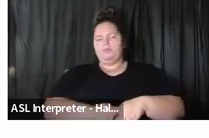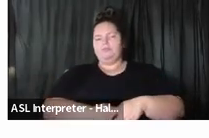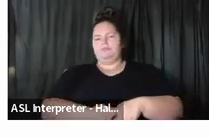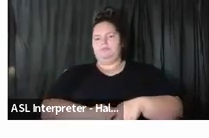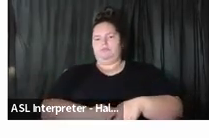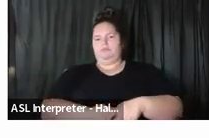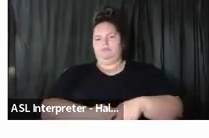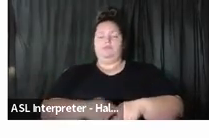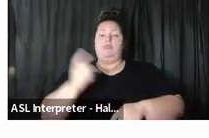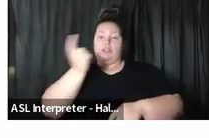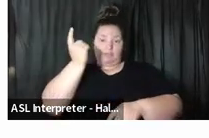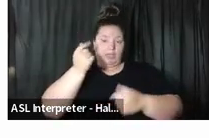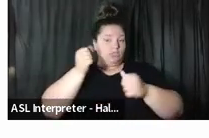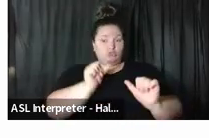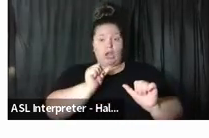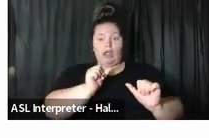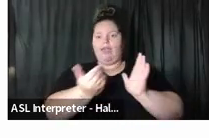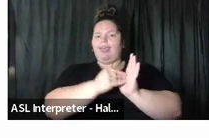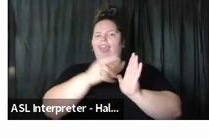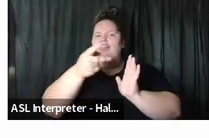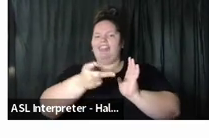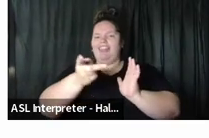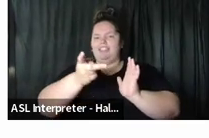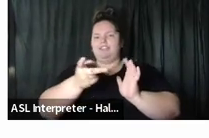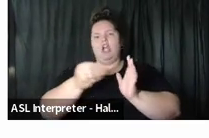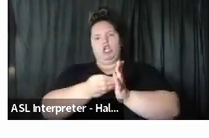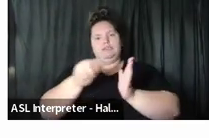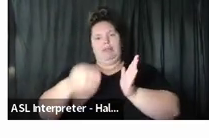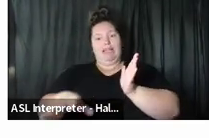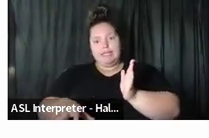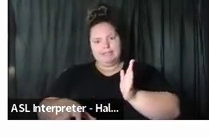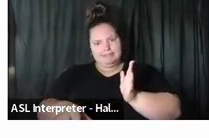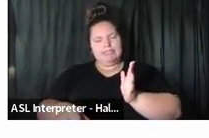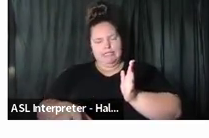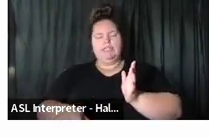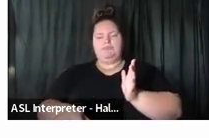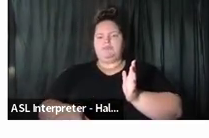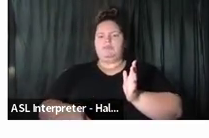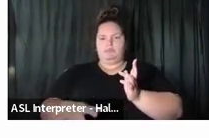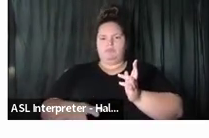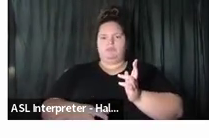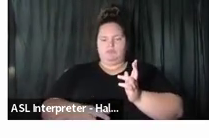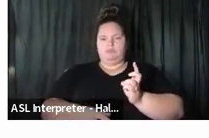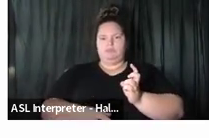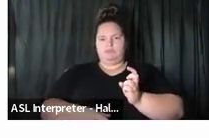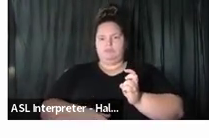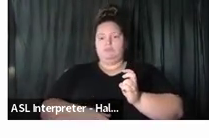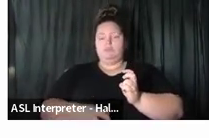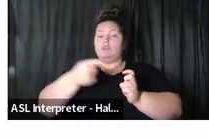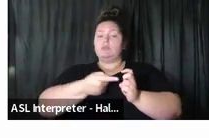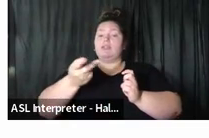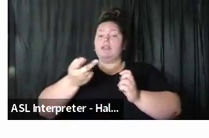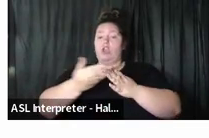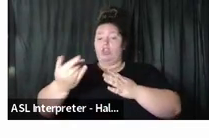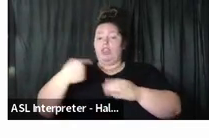And something to try out. Again, these are expensive devices. So these are things that we would